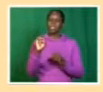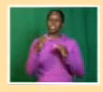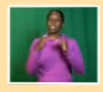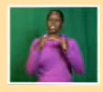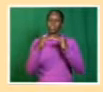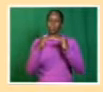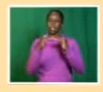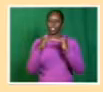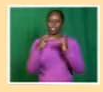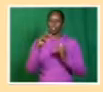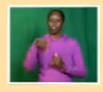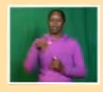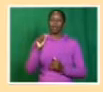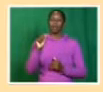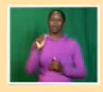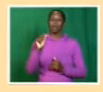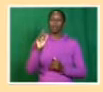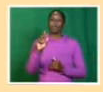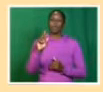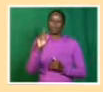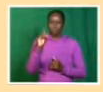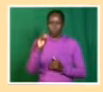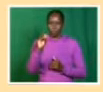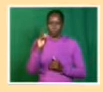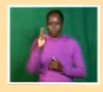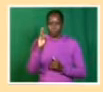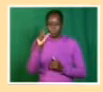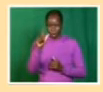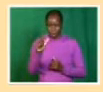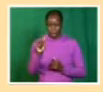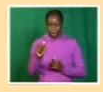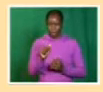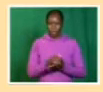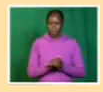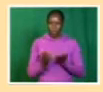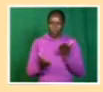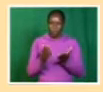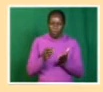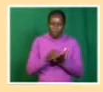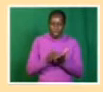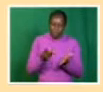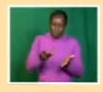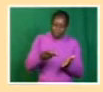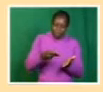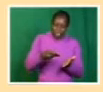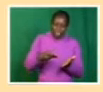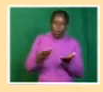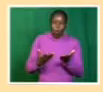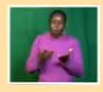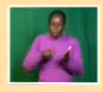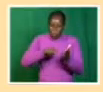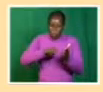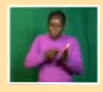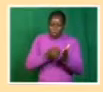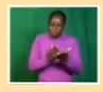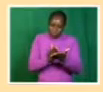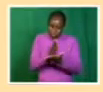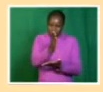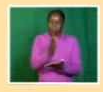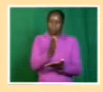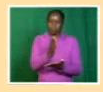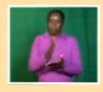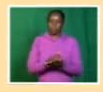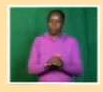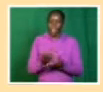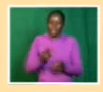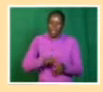a parabola given the sketch or the points through which it passes. And also you should be